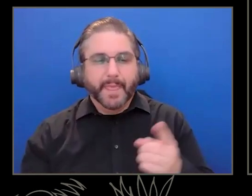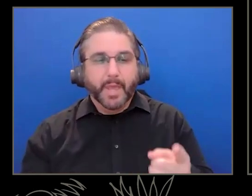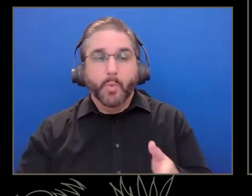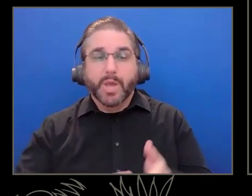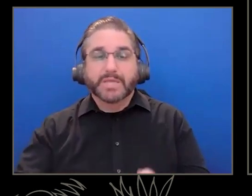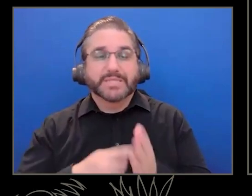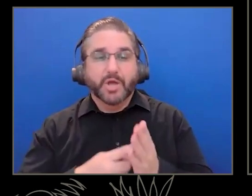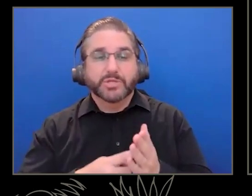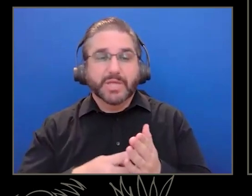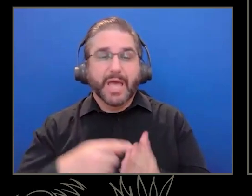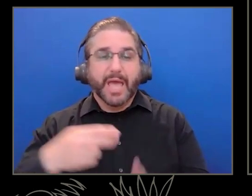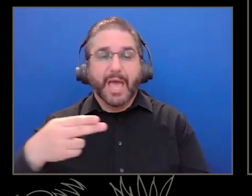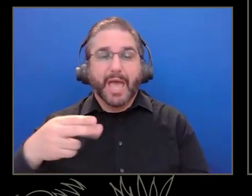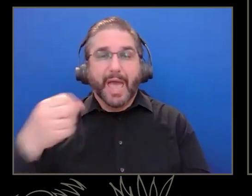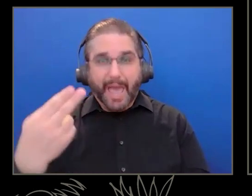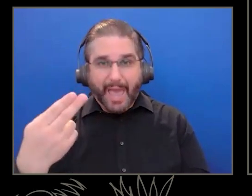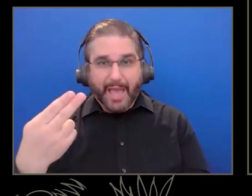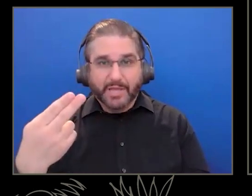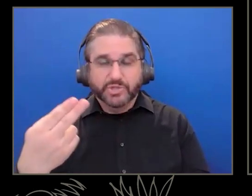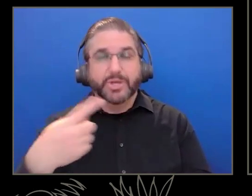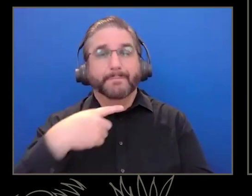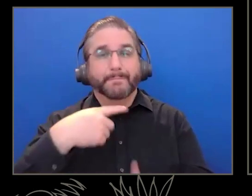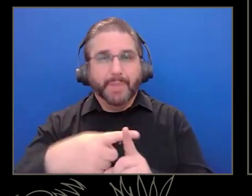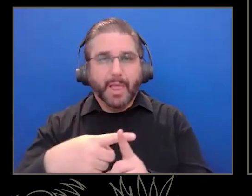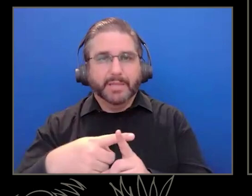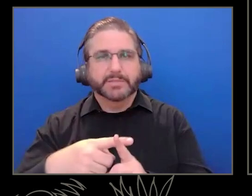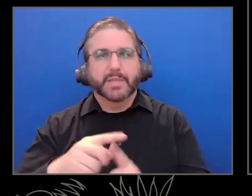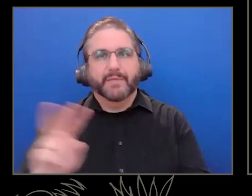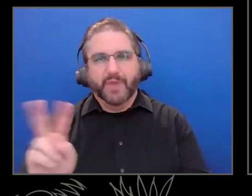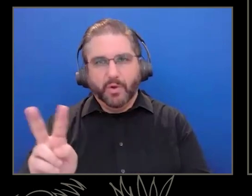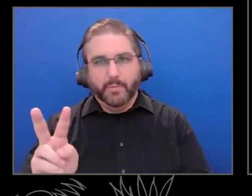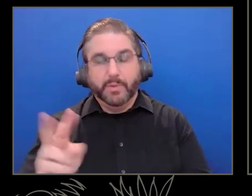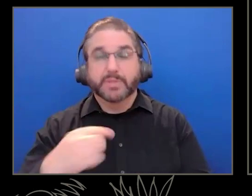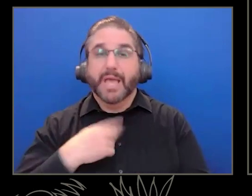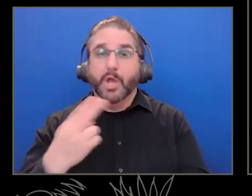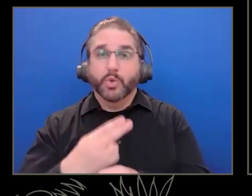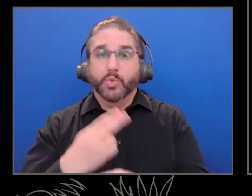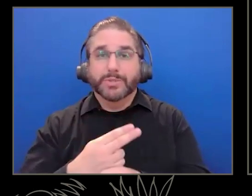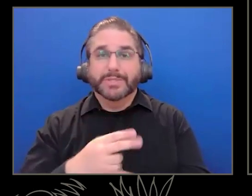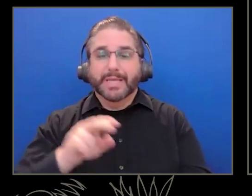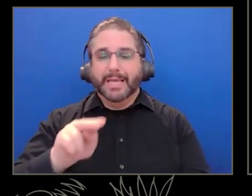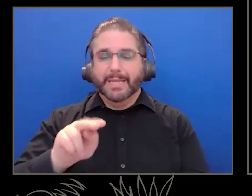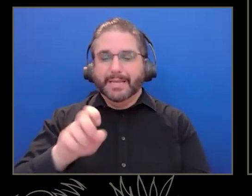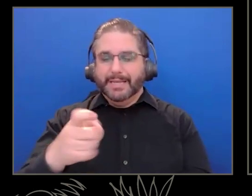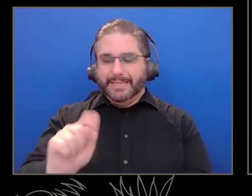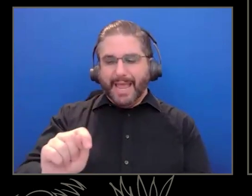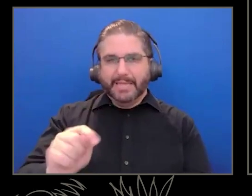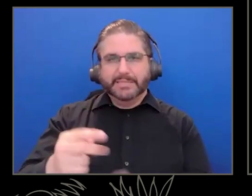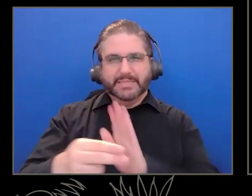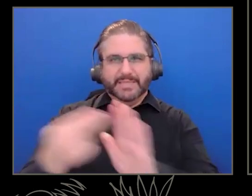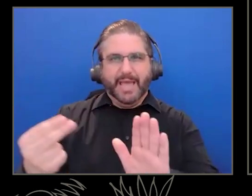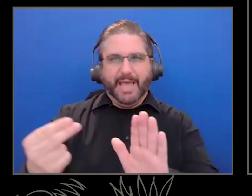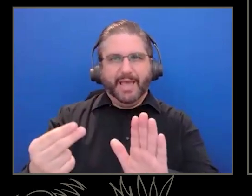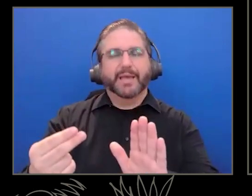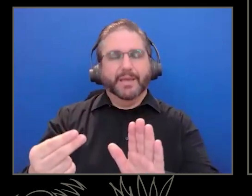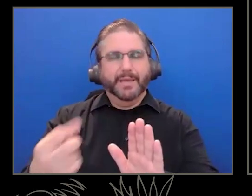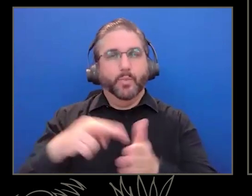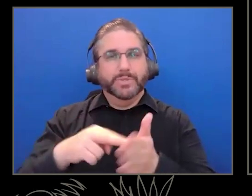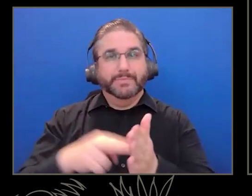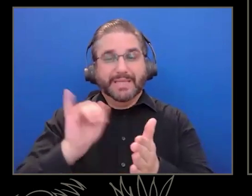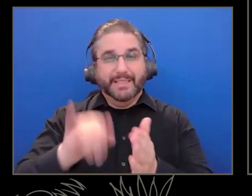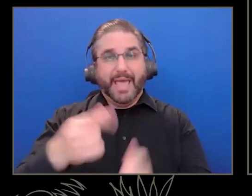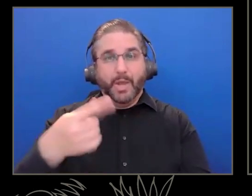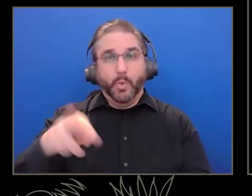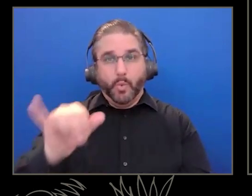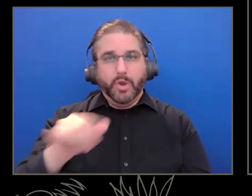of the query plus the variables, and it uses next tags to essentially tag that query.